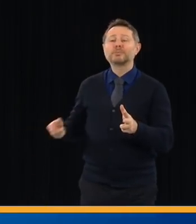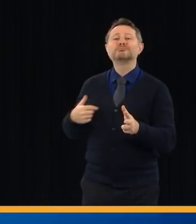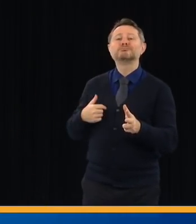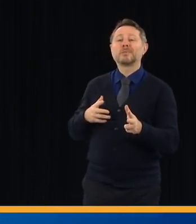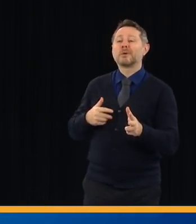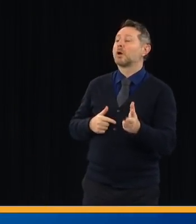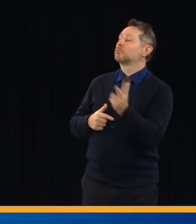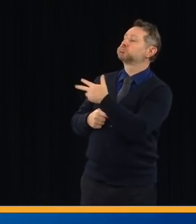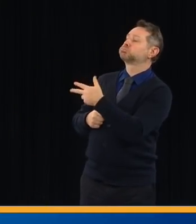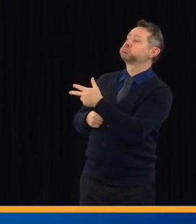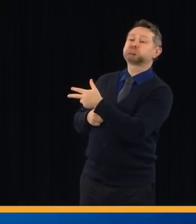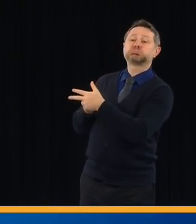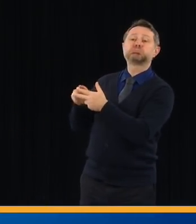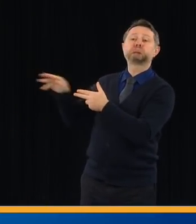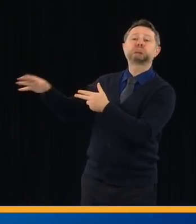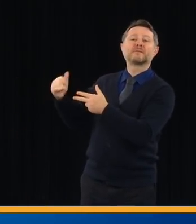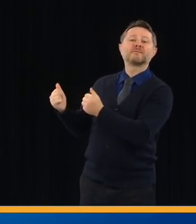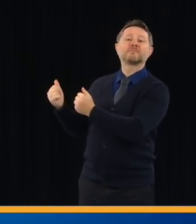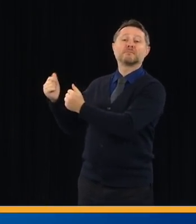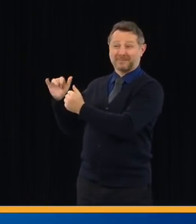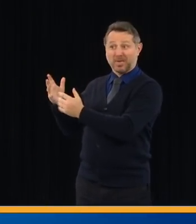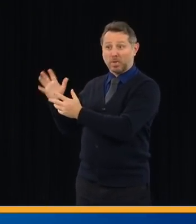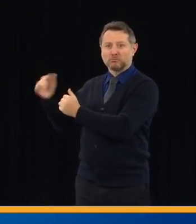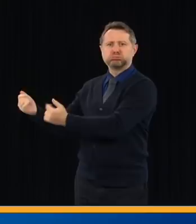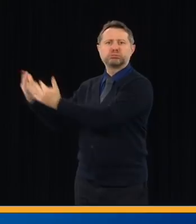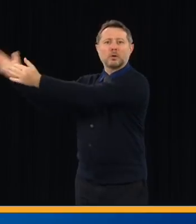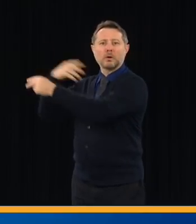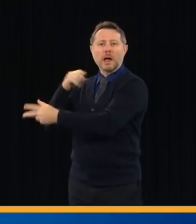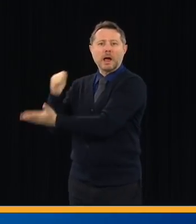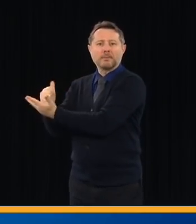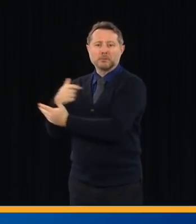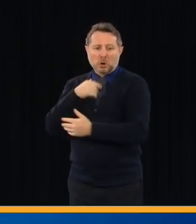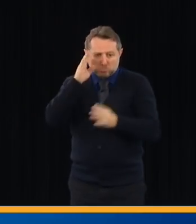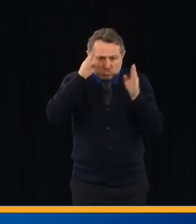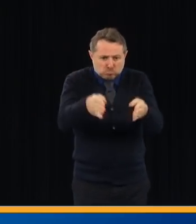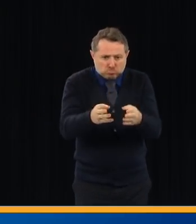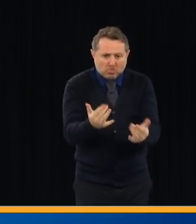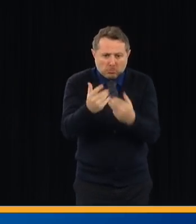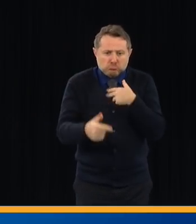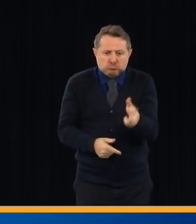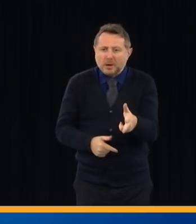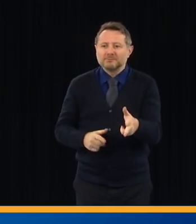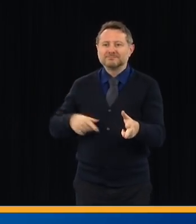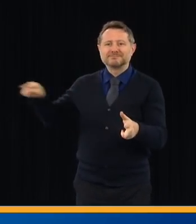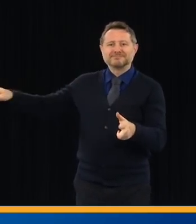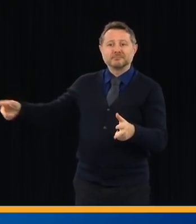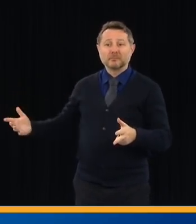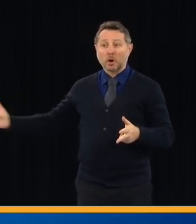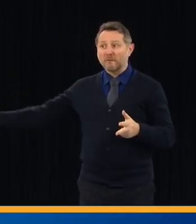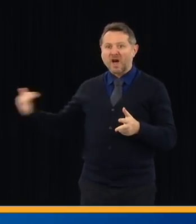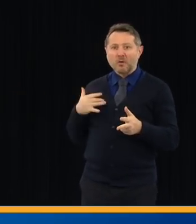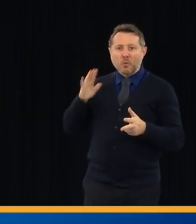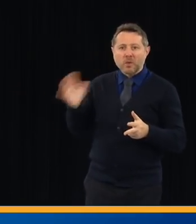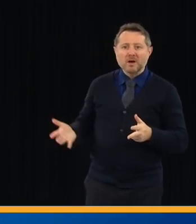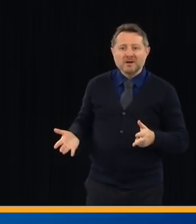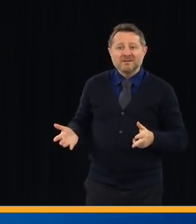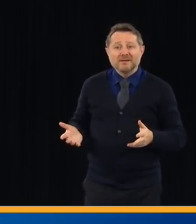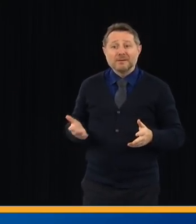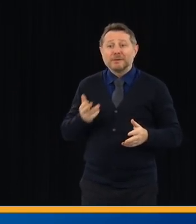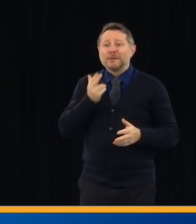fire. Now, what do? I don't say to him before that operation, neighbor, my garden hose cost